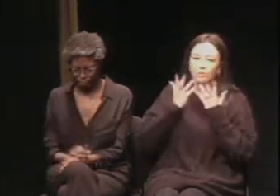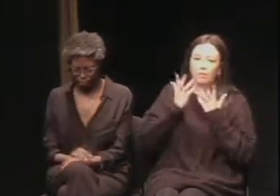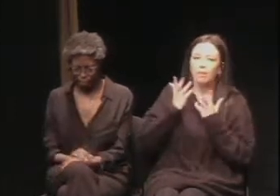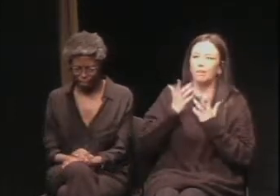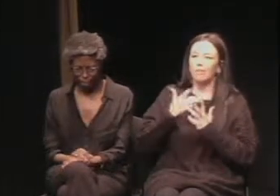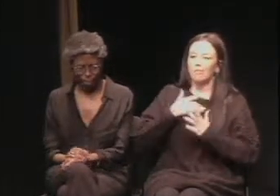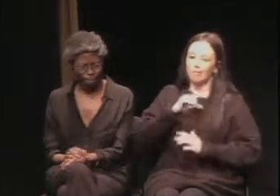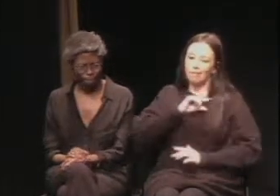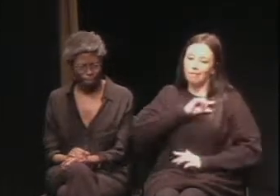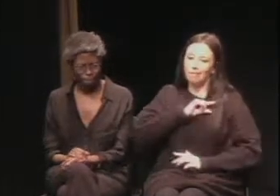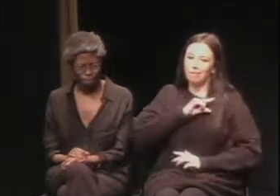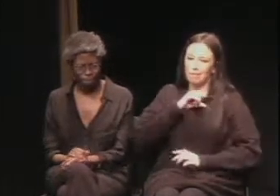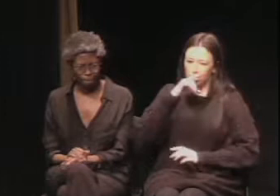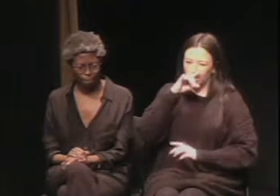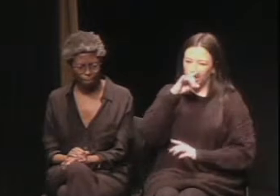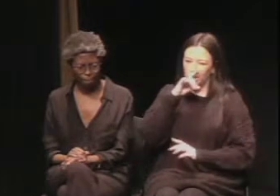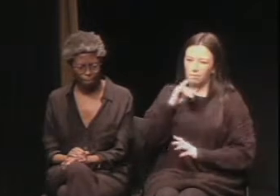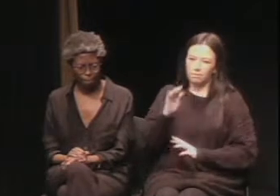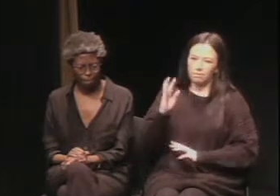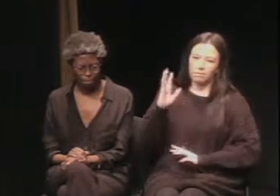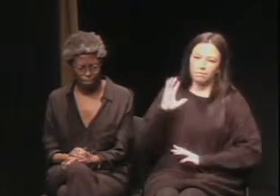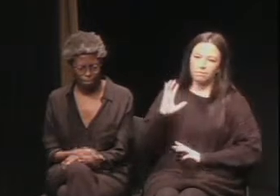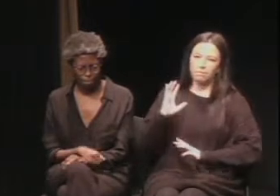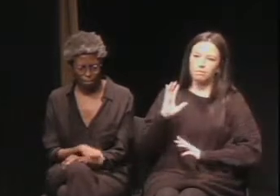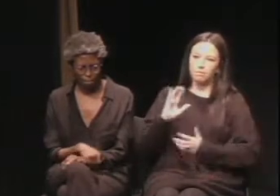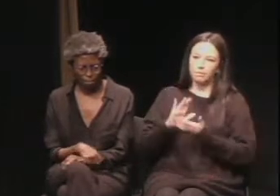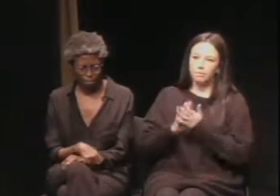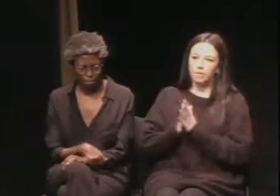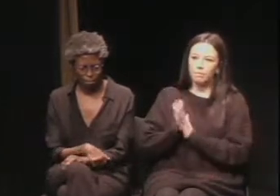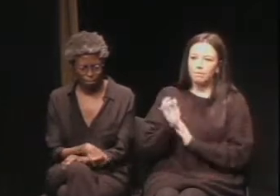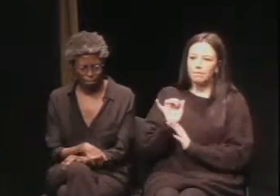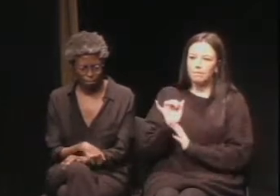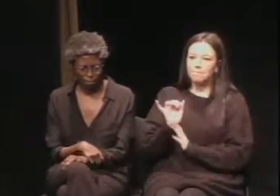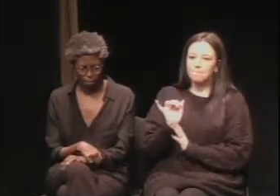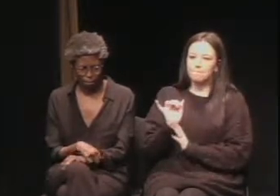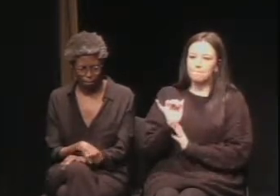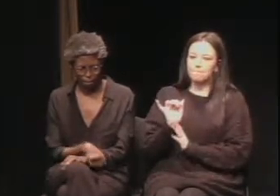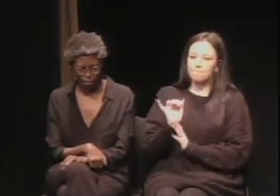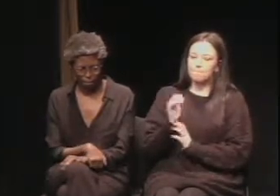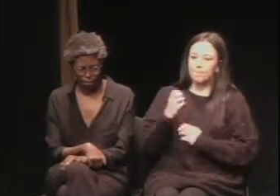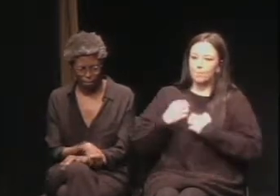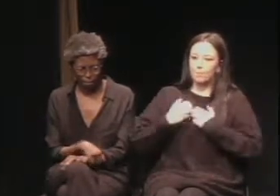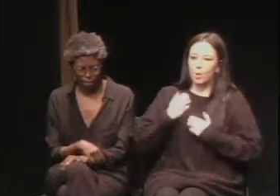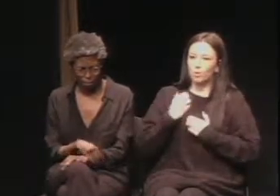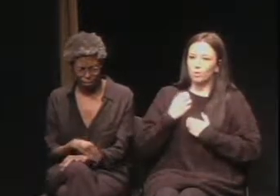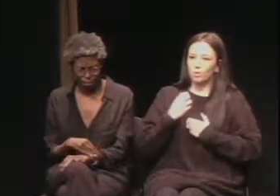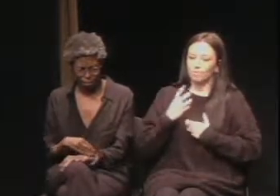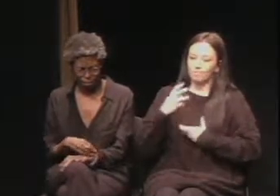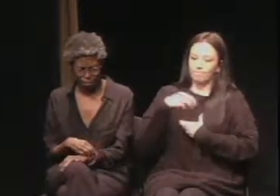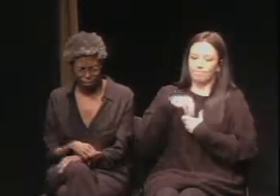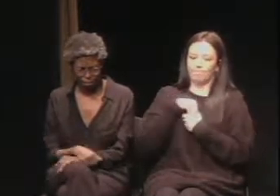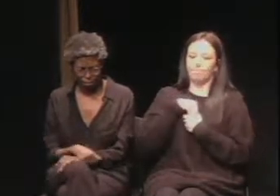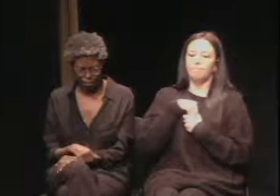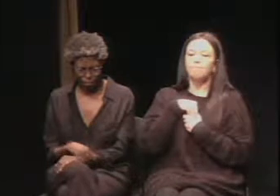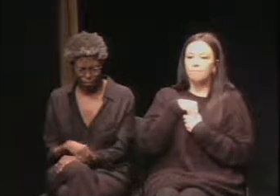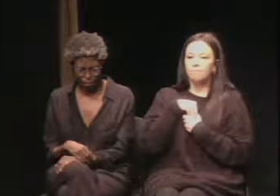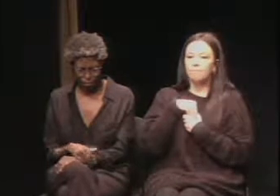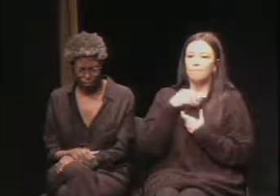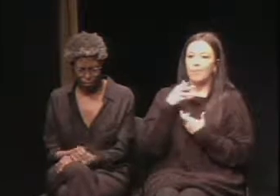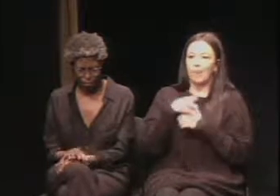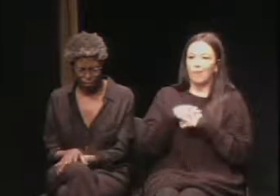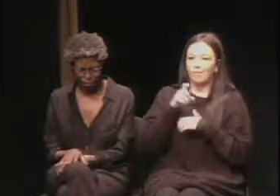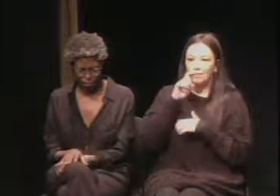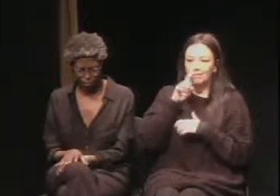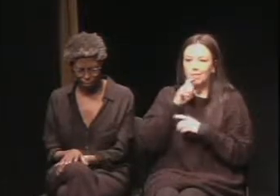feeling guilt as a child, and that becoming kind of like this inherent emotion that we take on after being